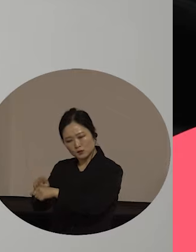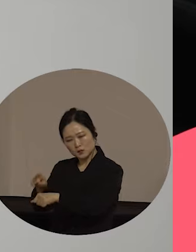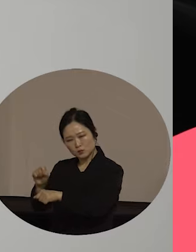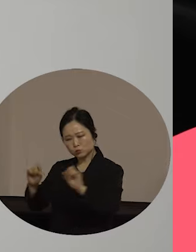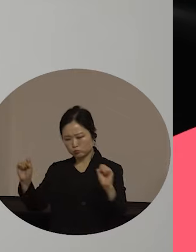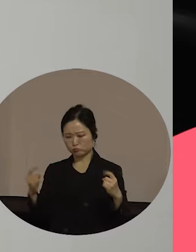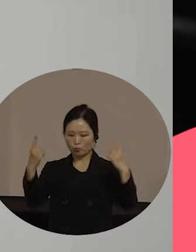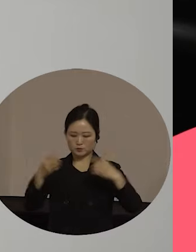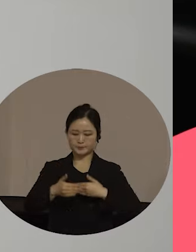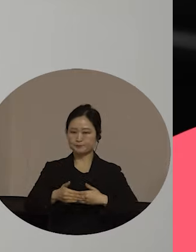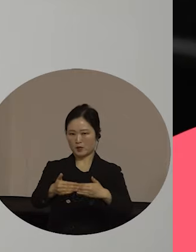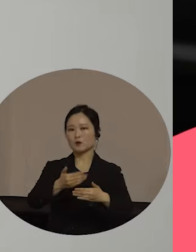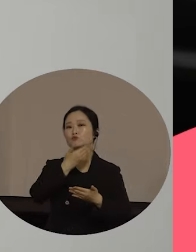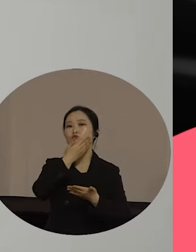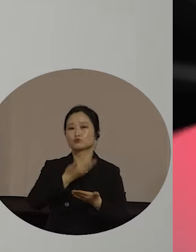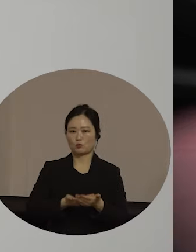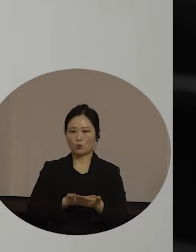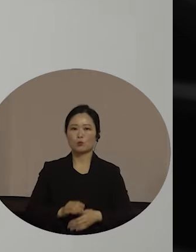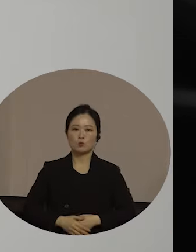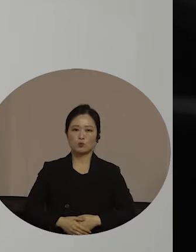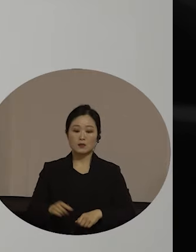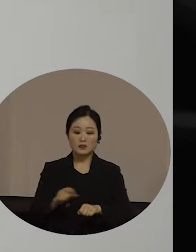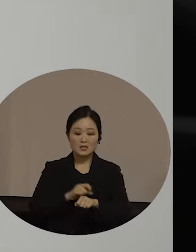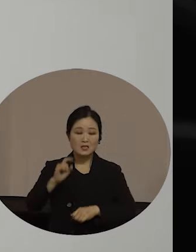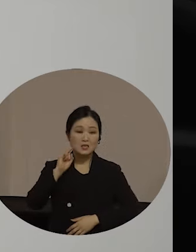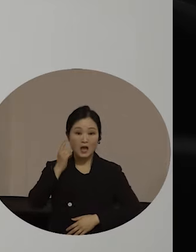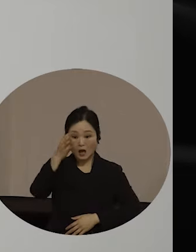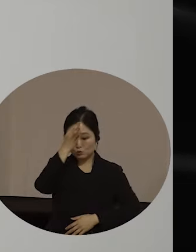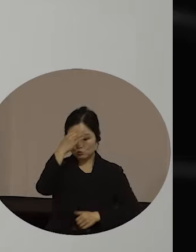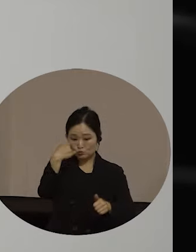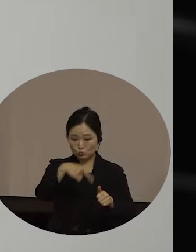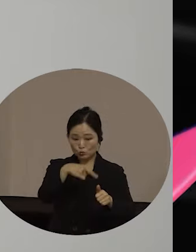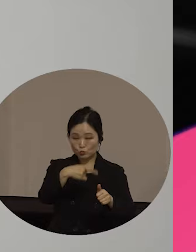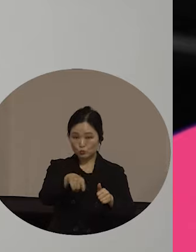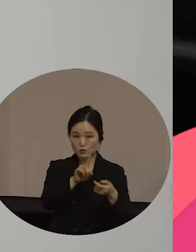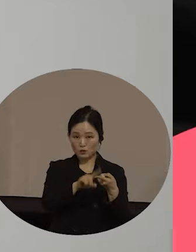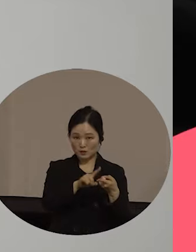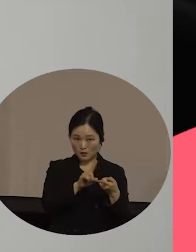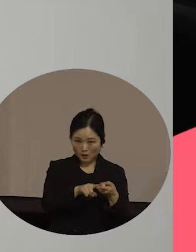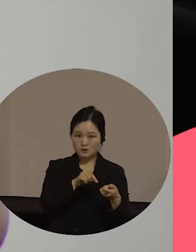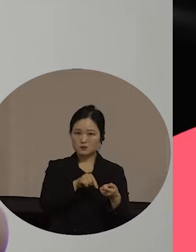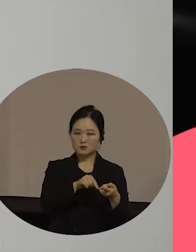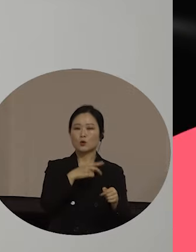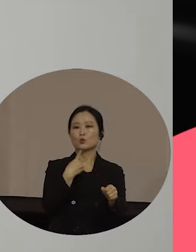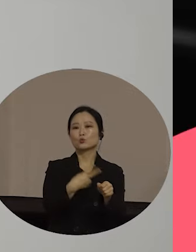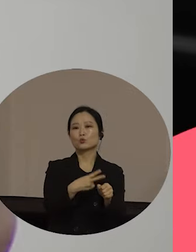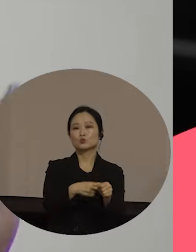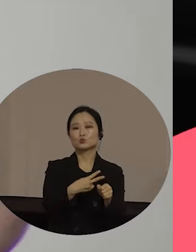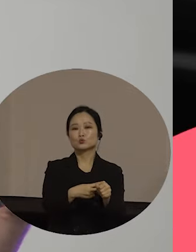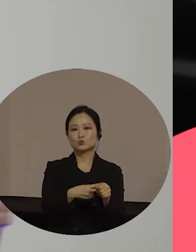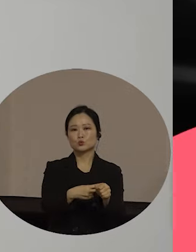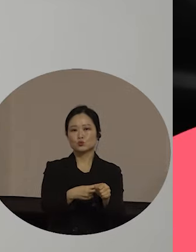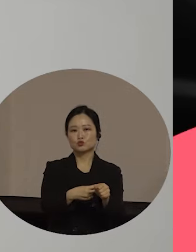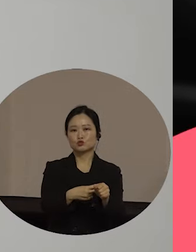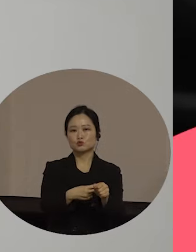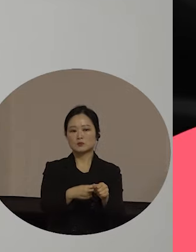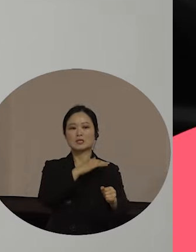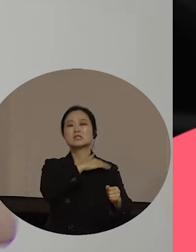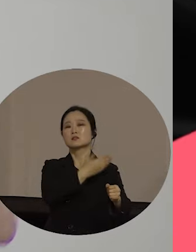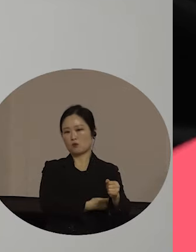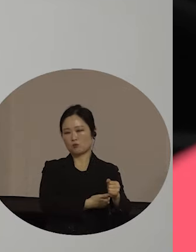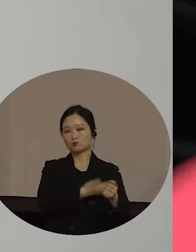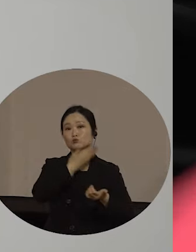teachers and in the education of the teachers, and also in the updating of their knowledge,